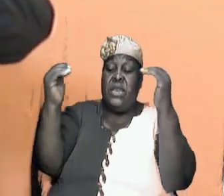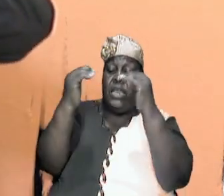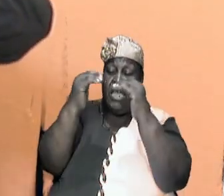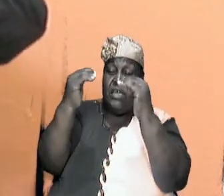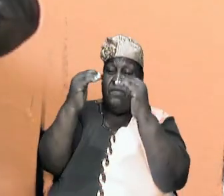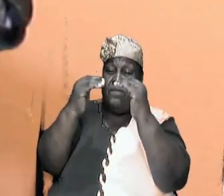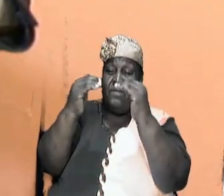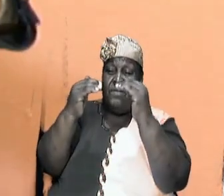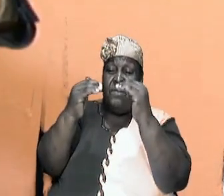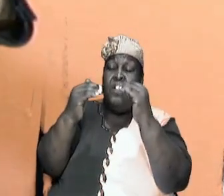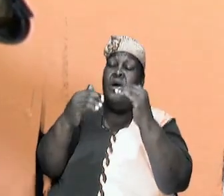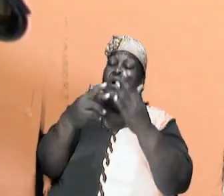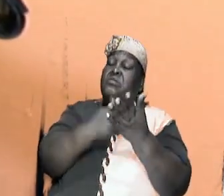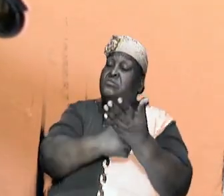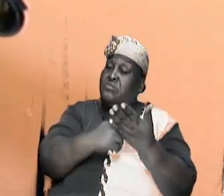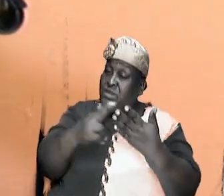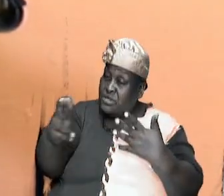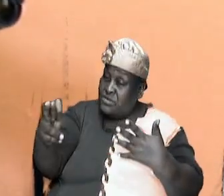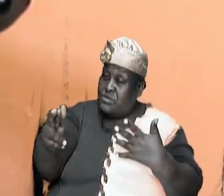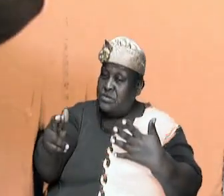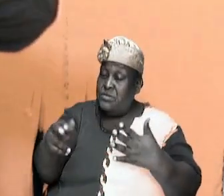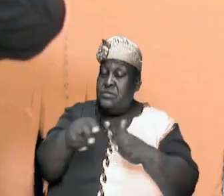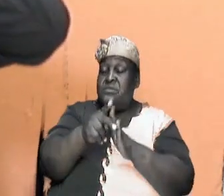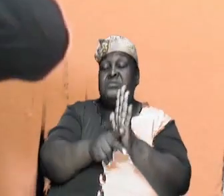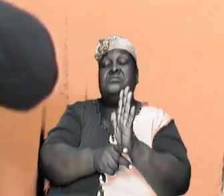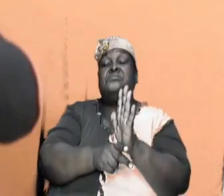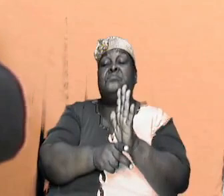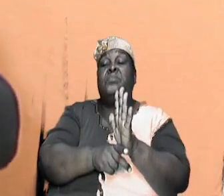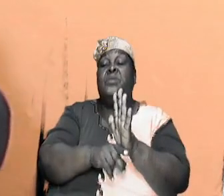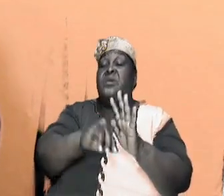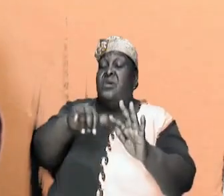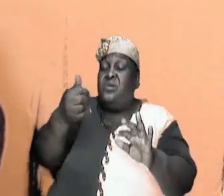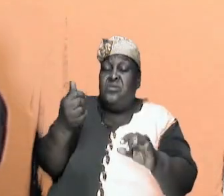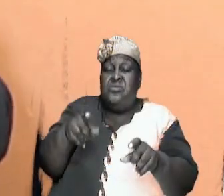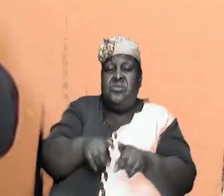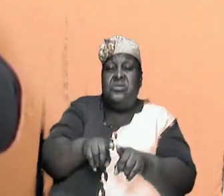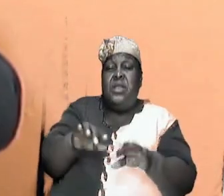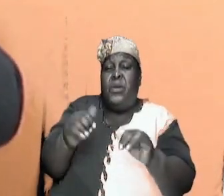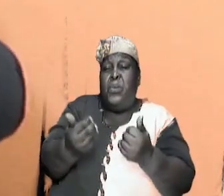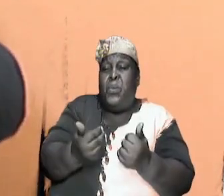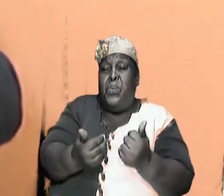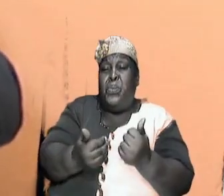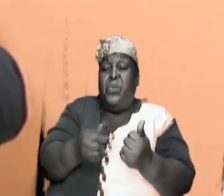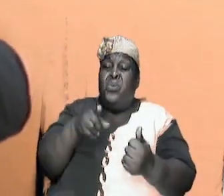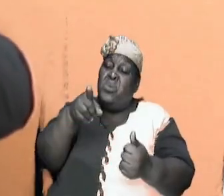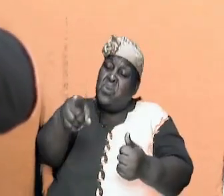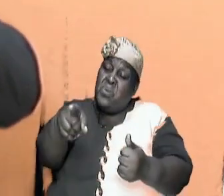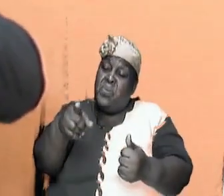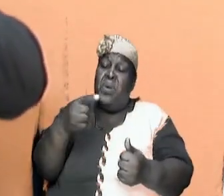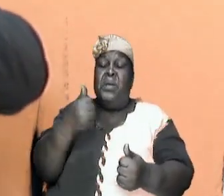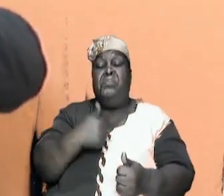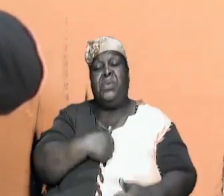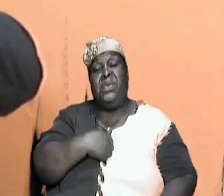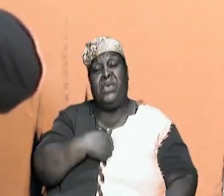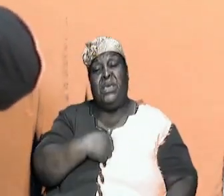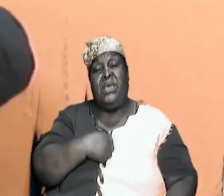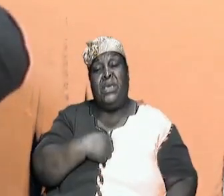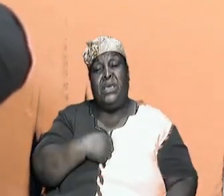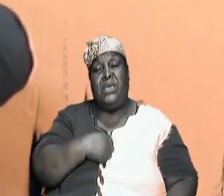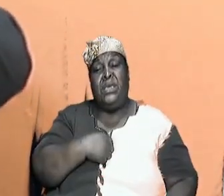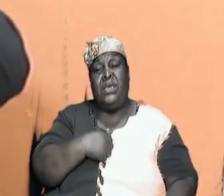of righteousness. Right? Just like how you and I are